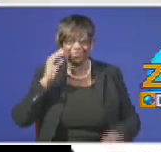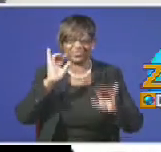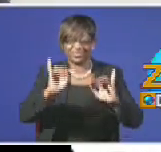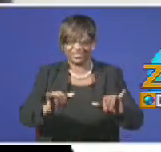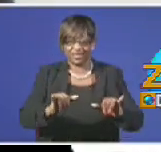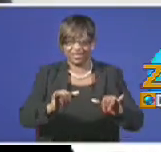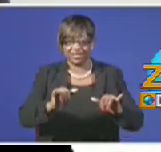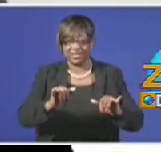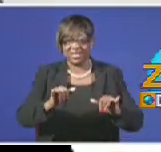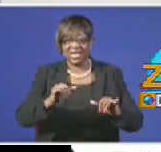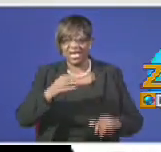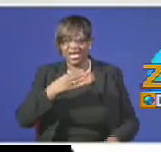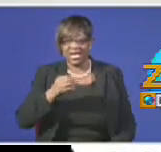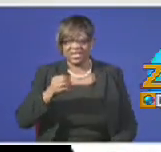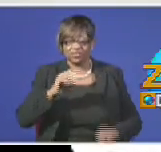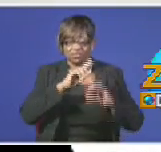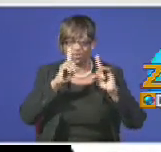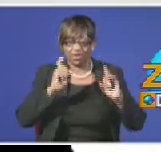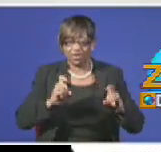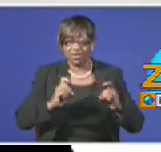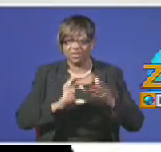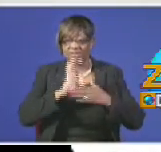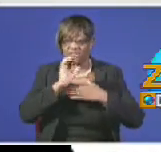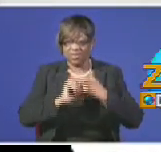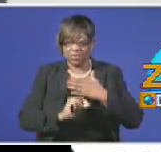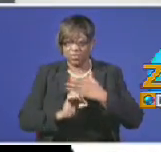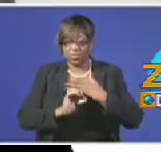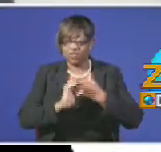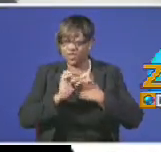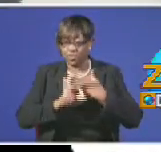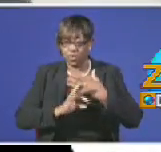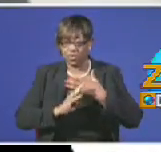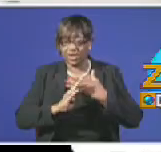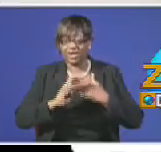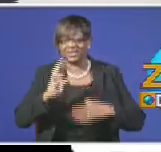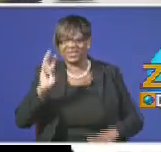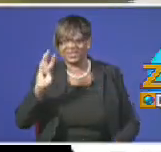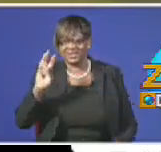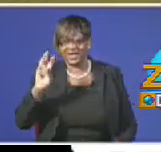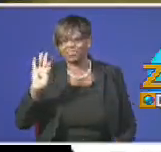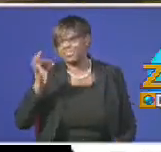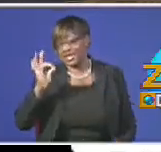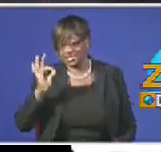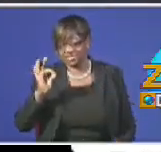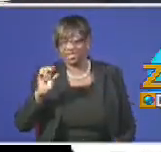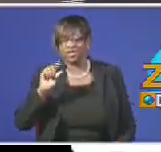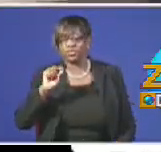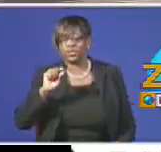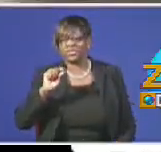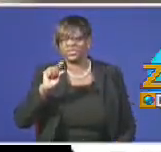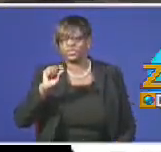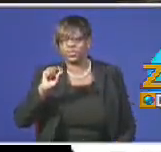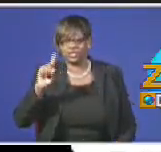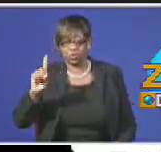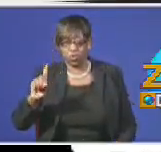Supreme Court. The trial has been set for February 9th, 2021. Cleopatra Murphy, CNN Network News.